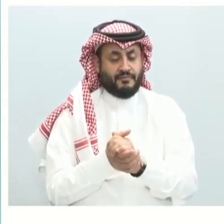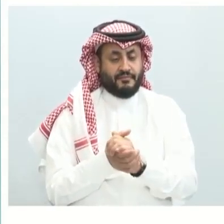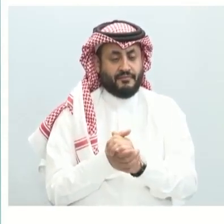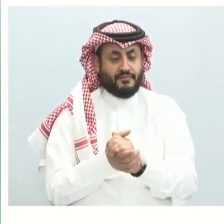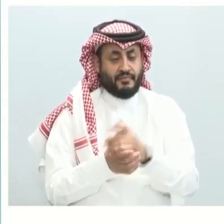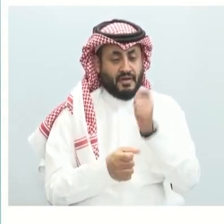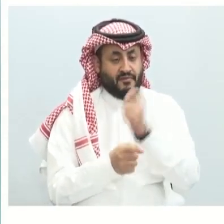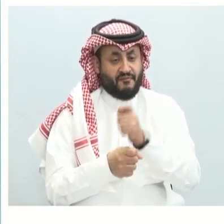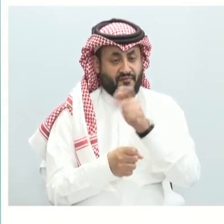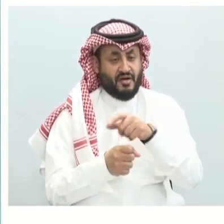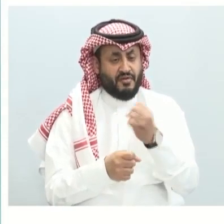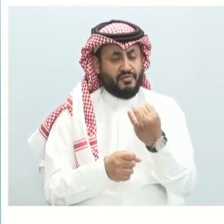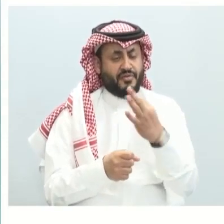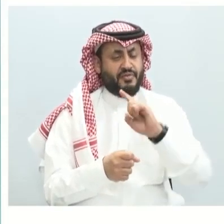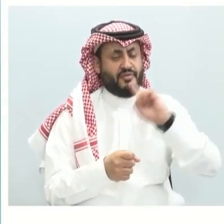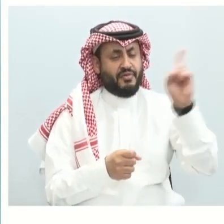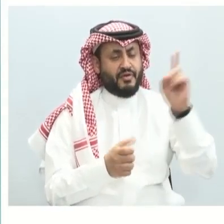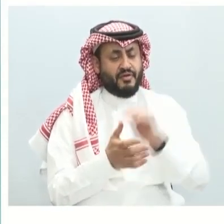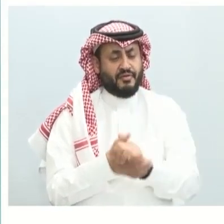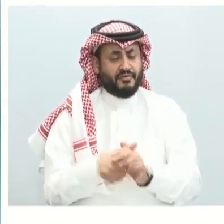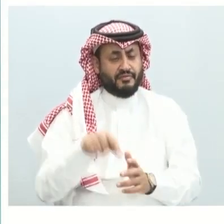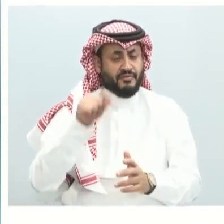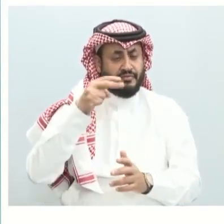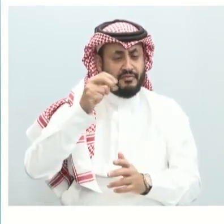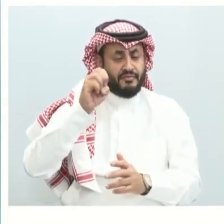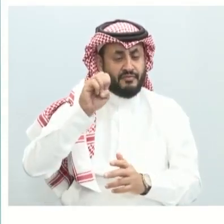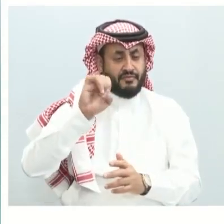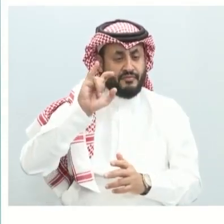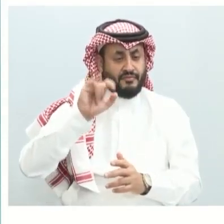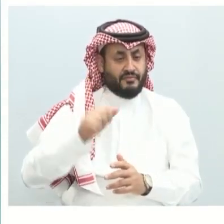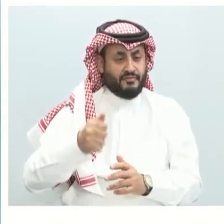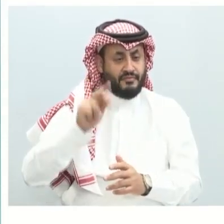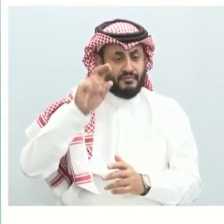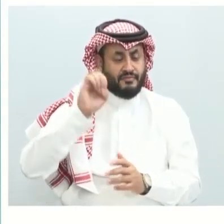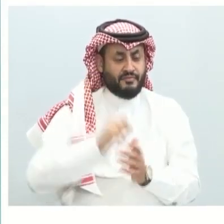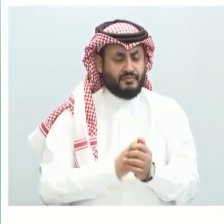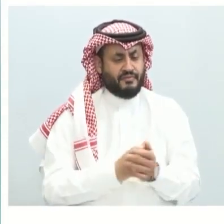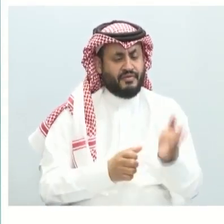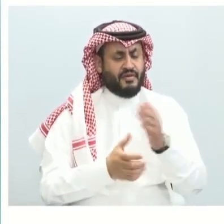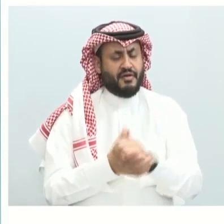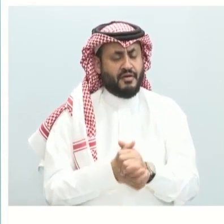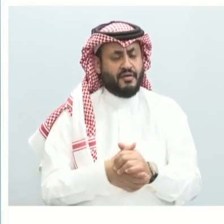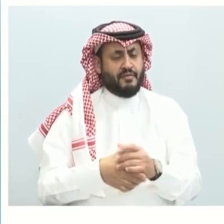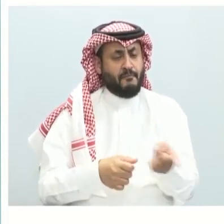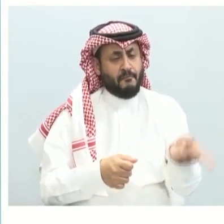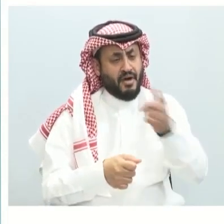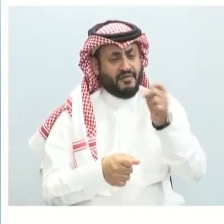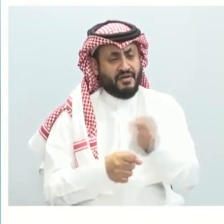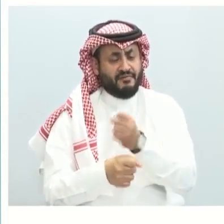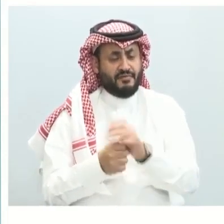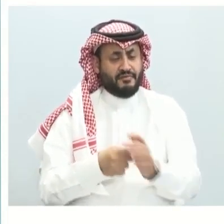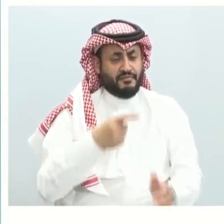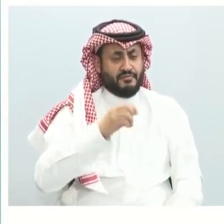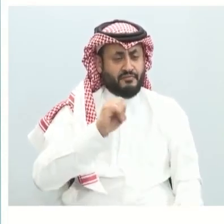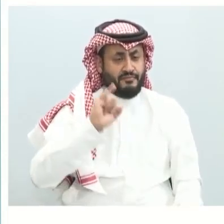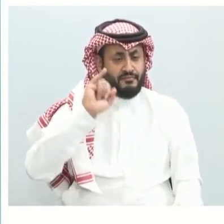They are going to eat traditional dishes in Lebanon. They are going to